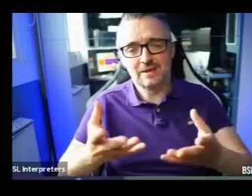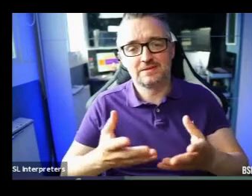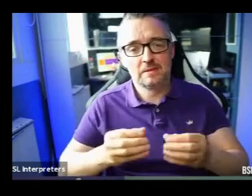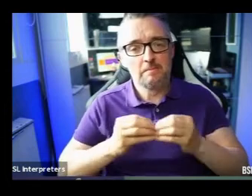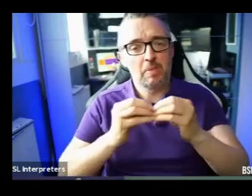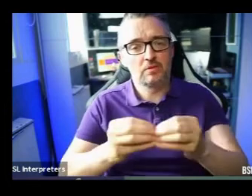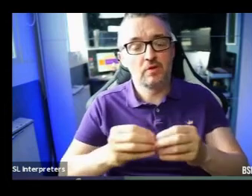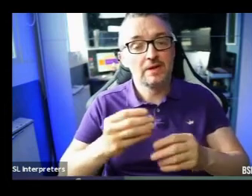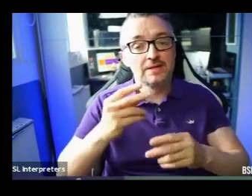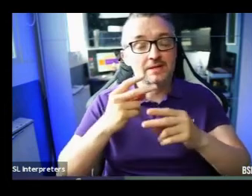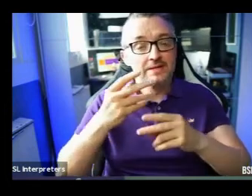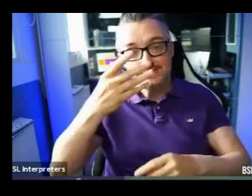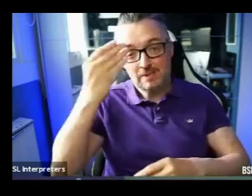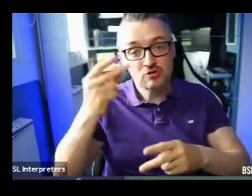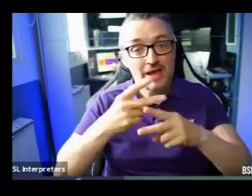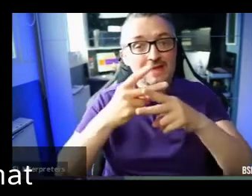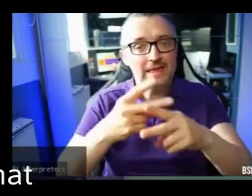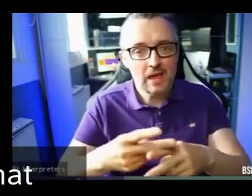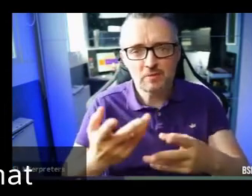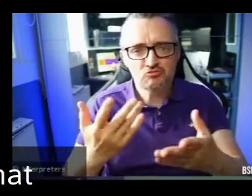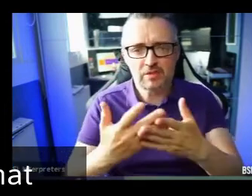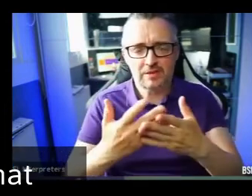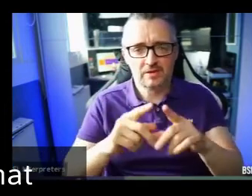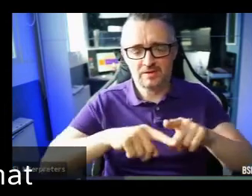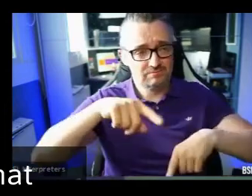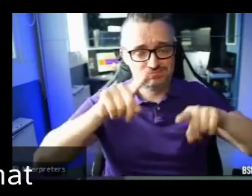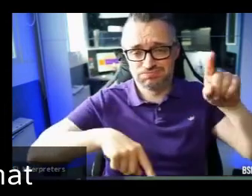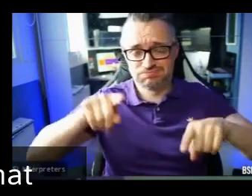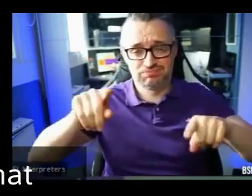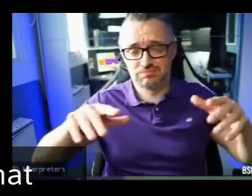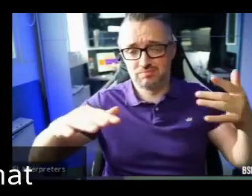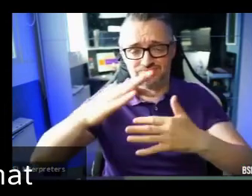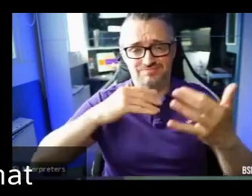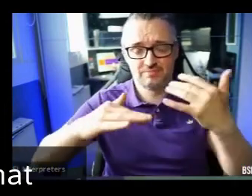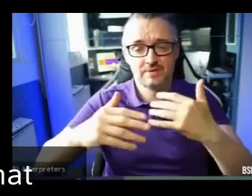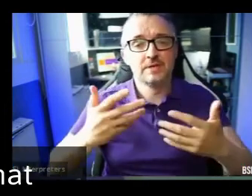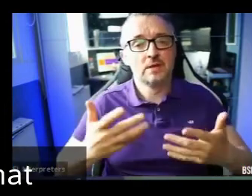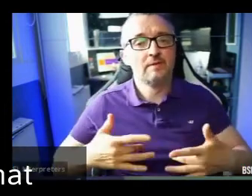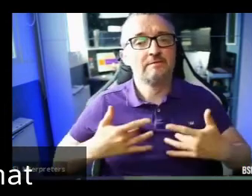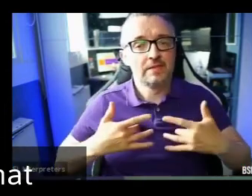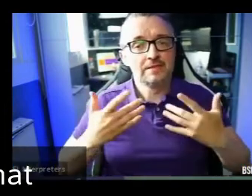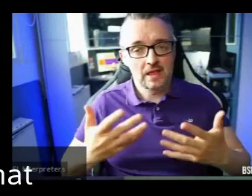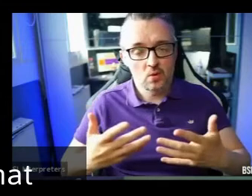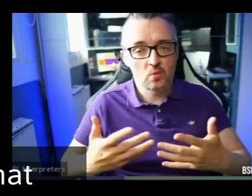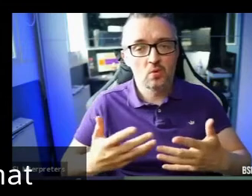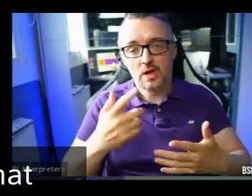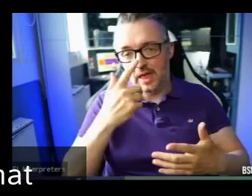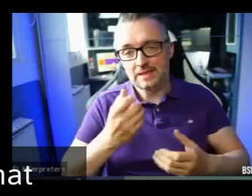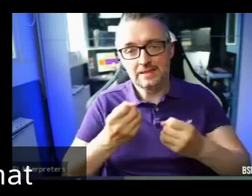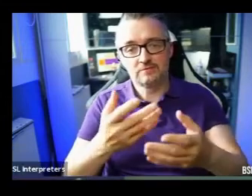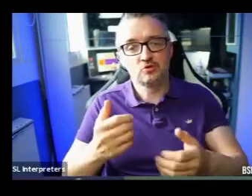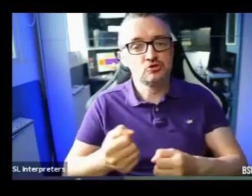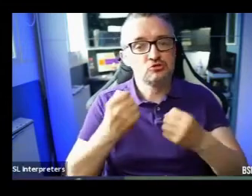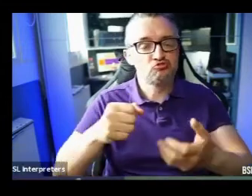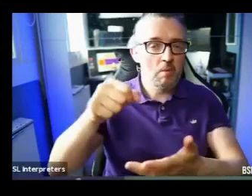of pounds in dementia care, but it's very, very disjointed. And we think that actually now's the time to bring together